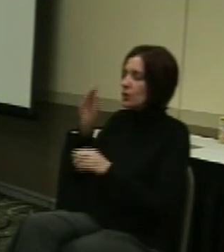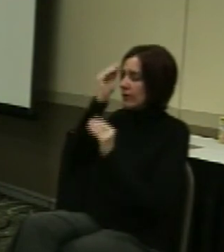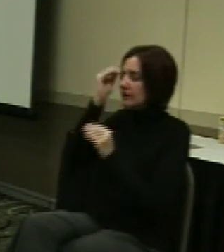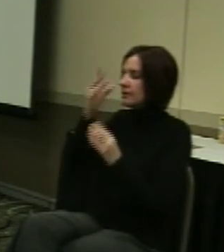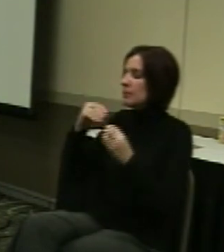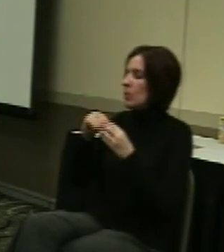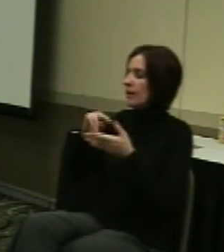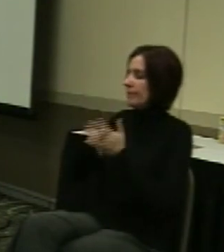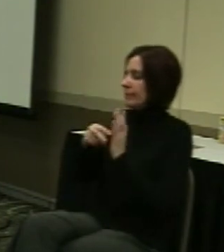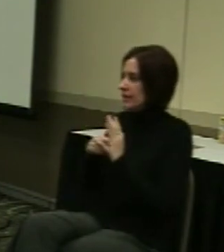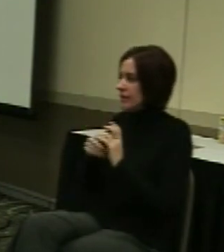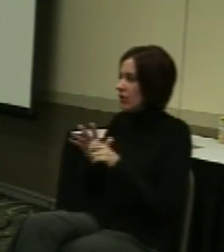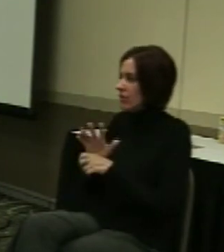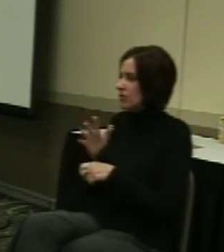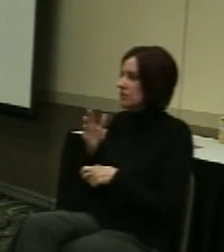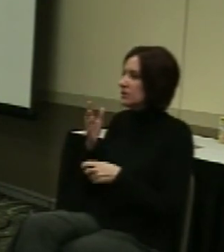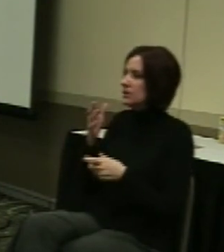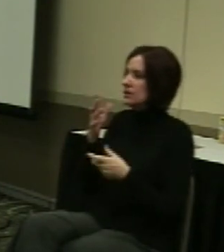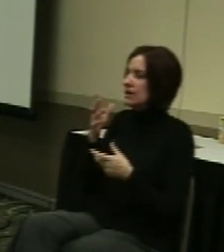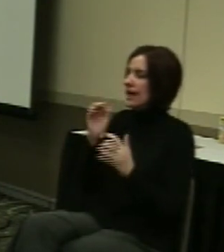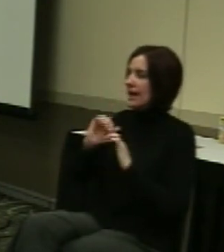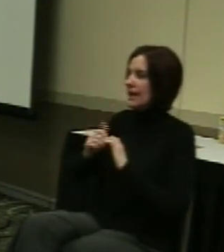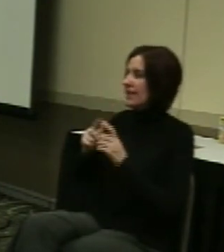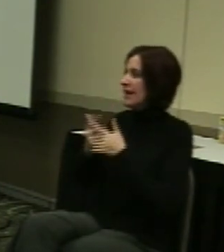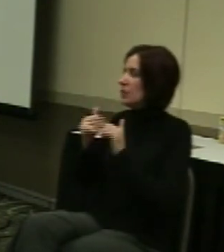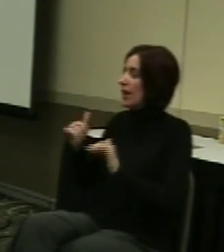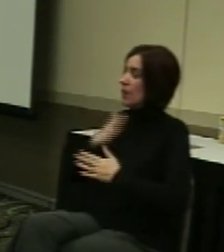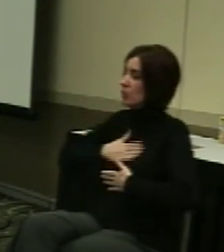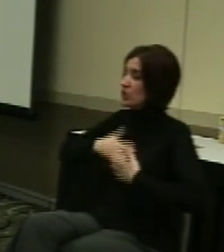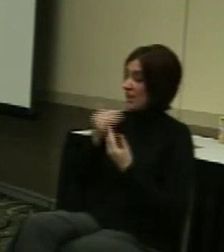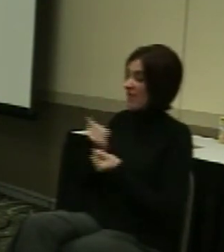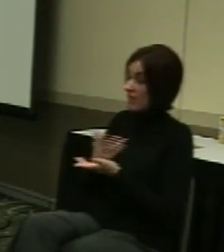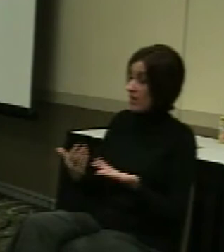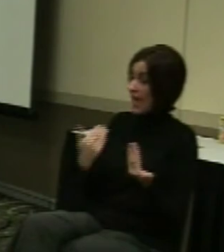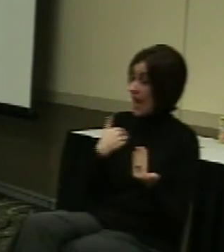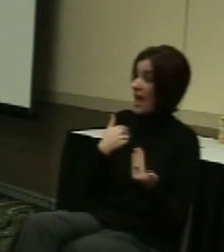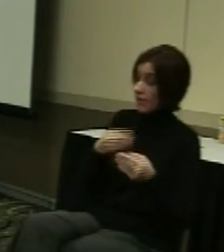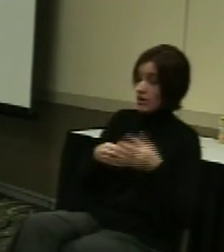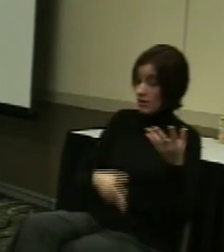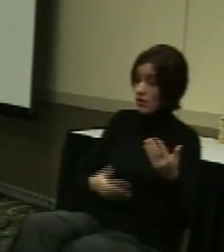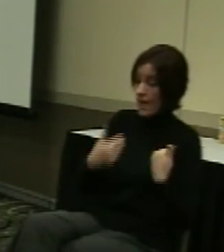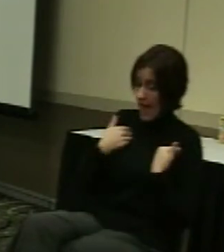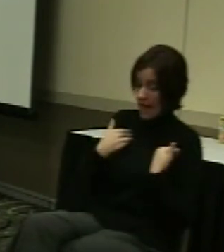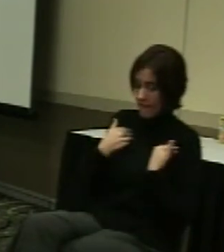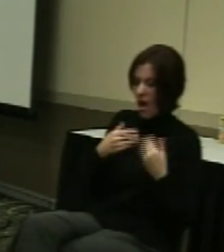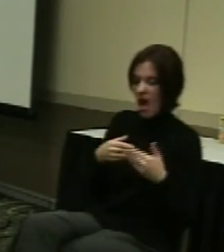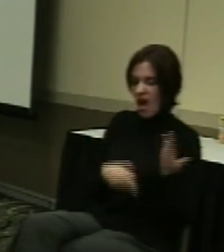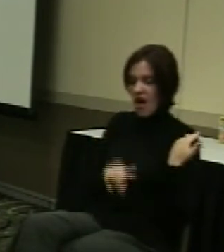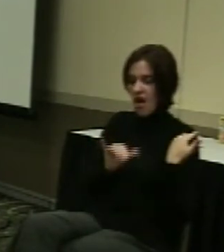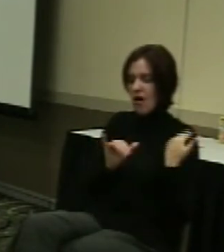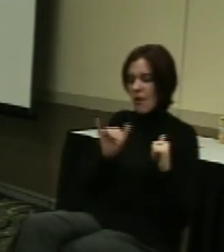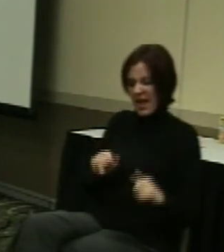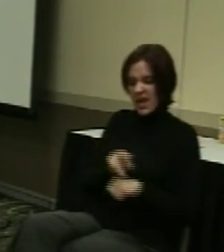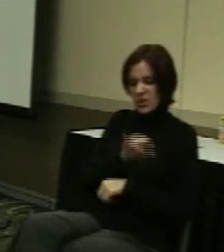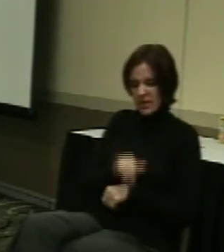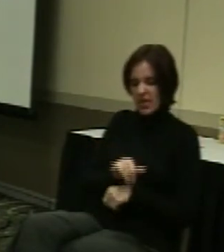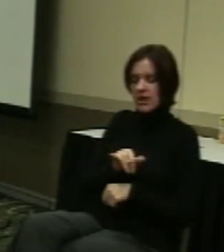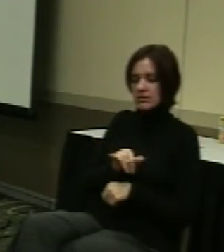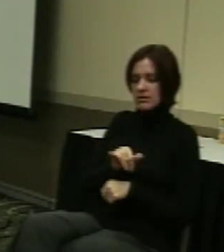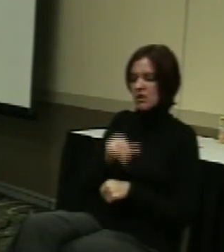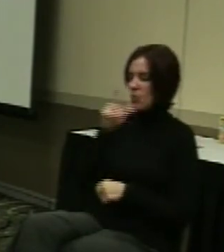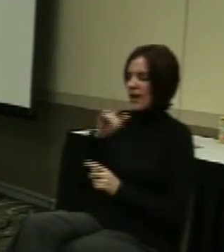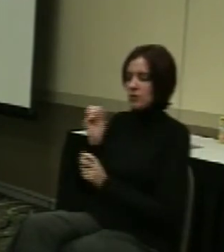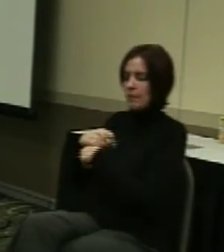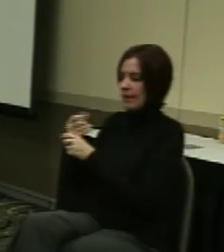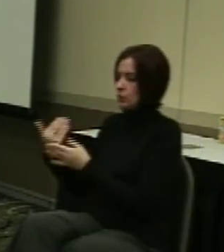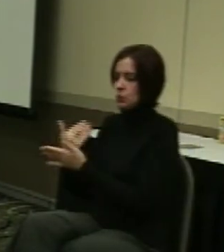possibly even appreciate all that you do have, rather than have to go out generating new, and then when you do go out